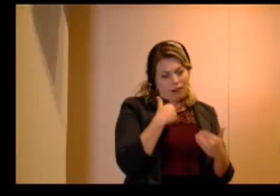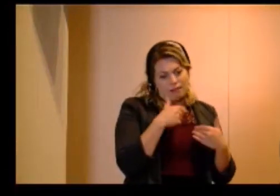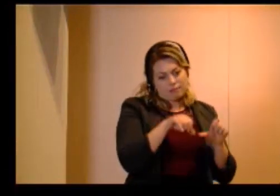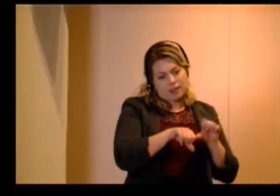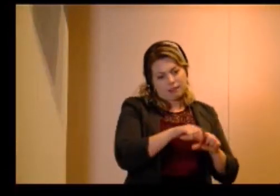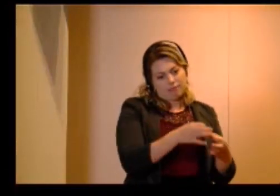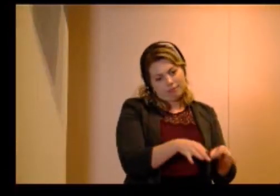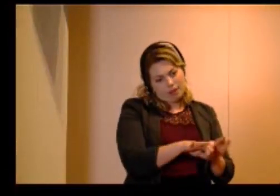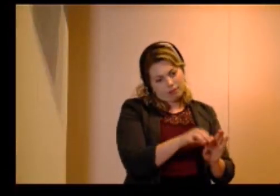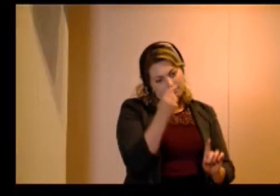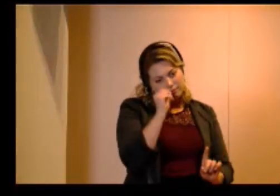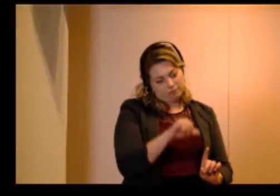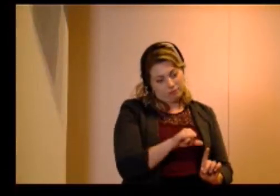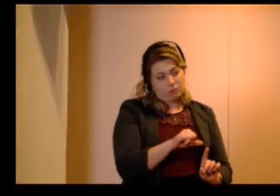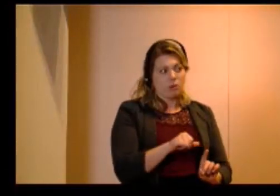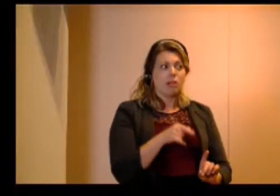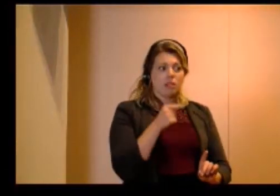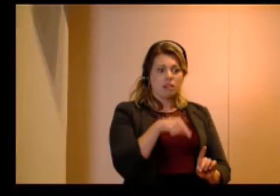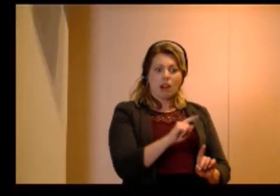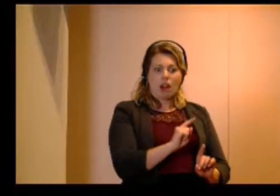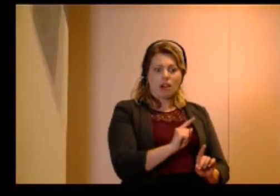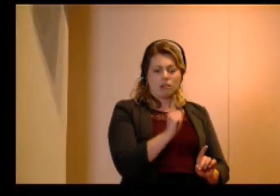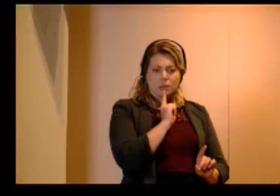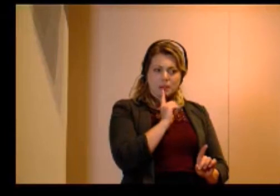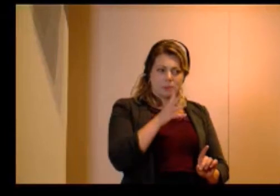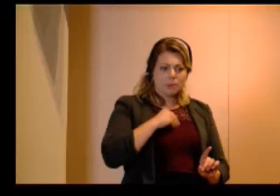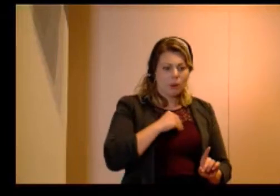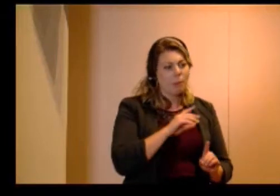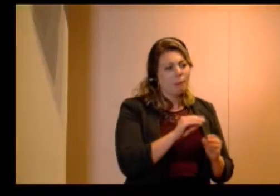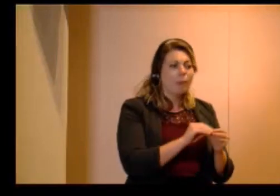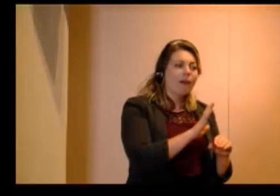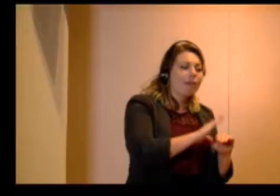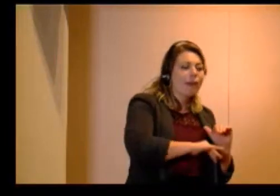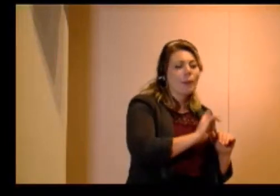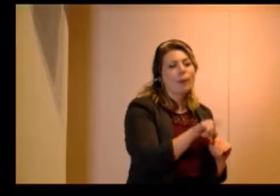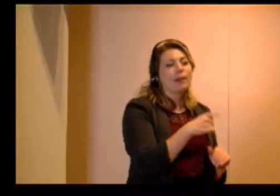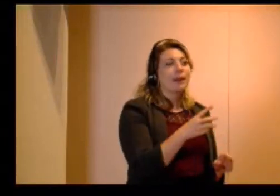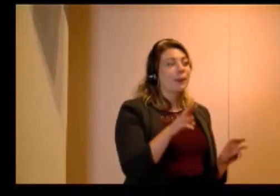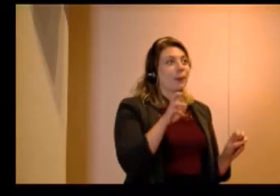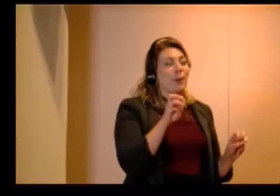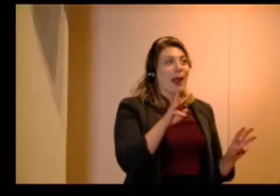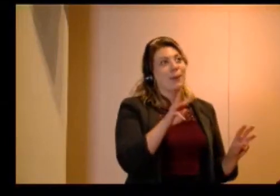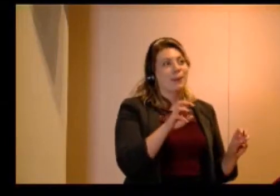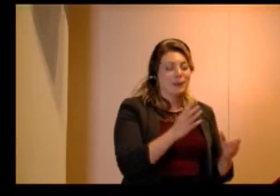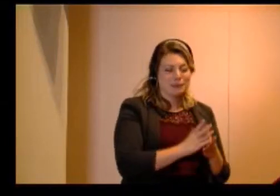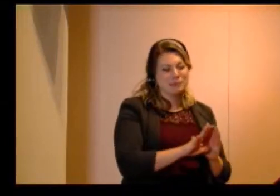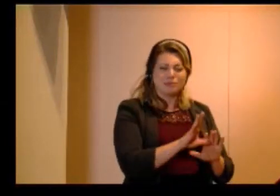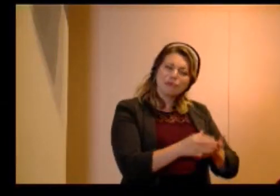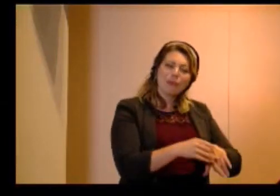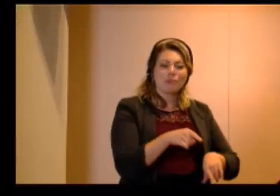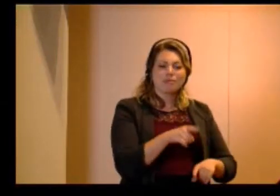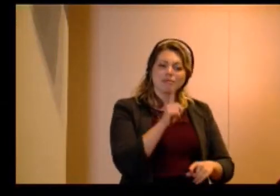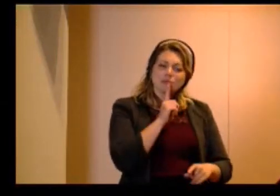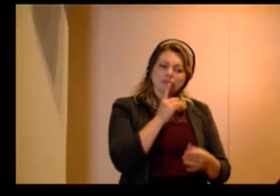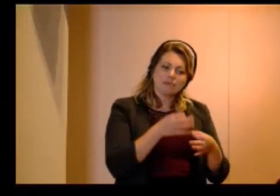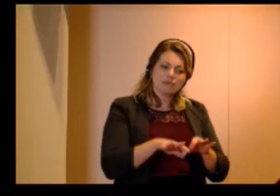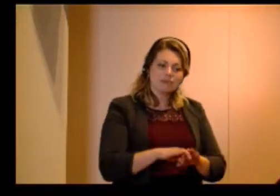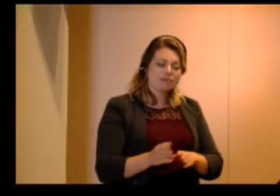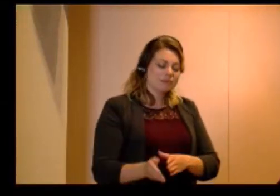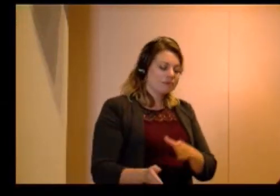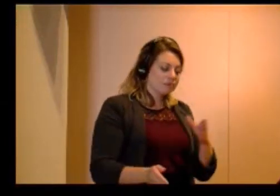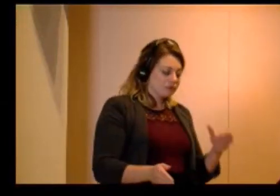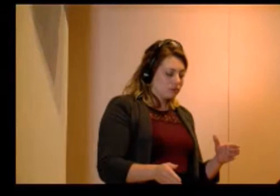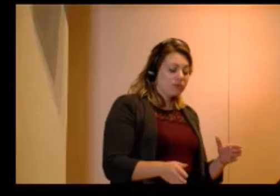and they've really latched onto it beyond the wow factor. Oh, that's great. Yeah, so data science is moving really